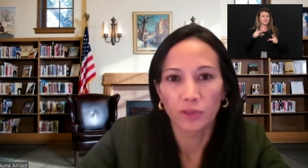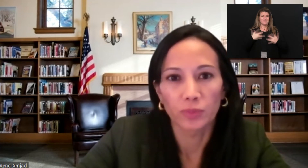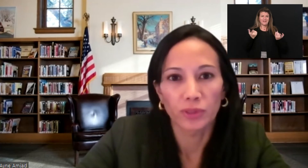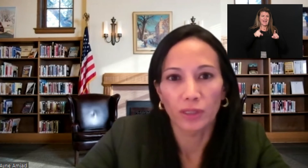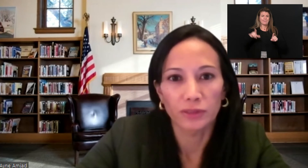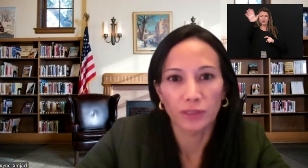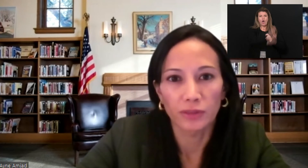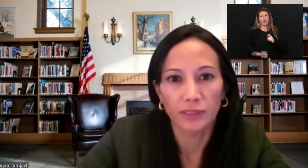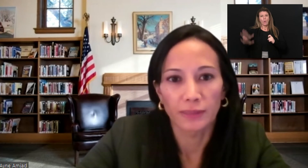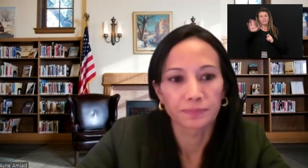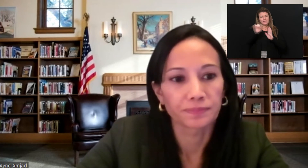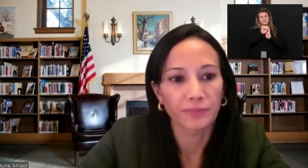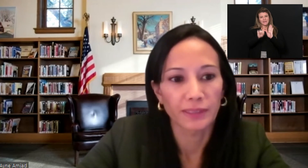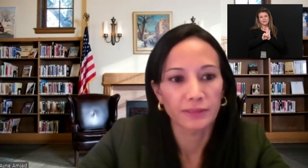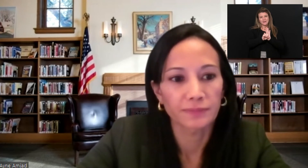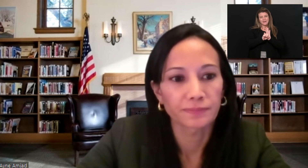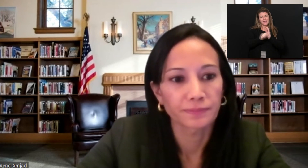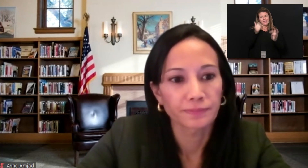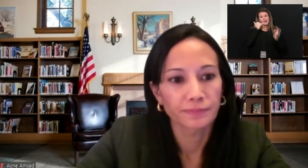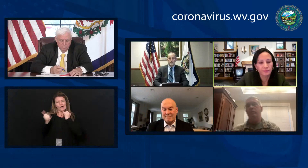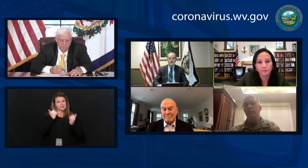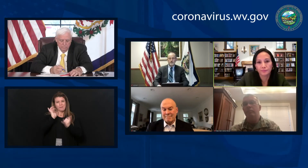get multiple calls all the time. Thanks.